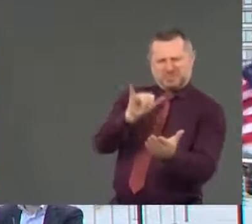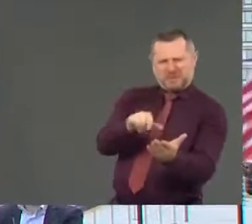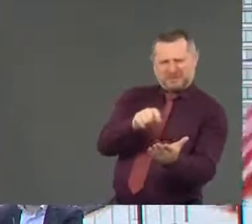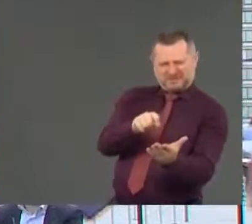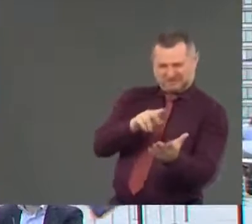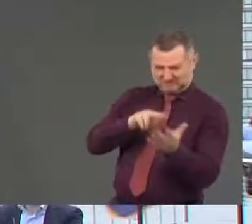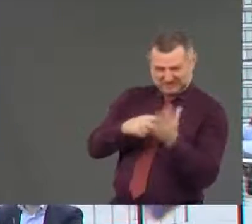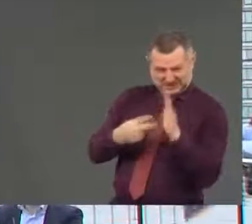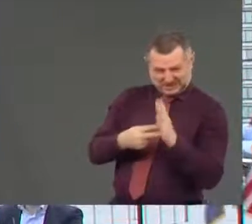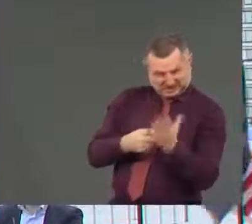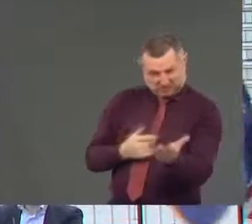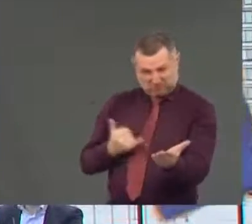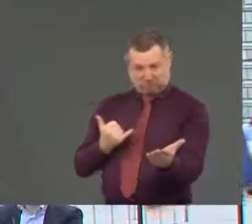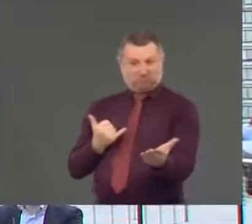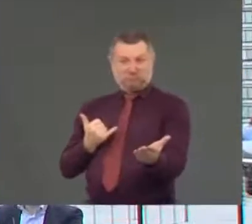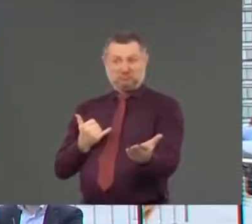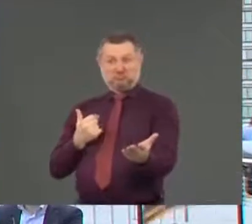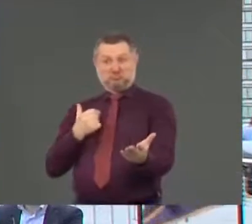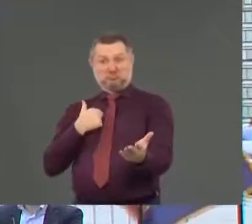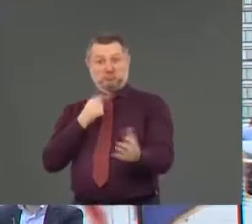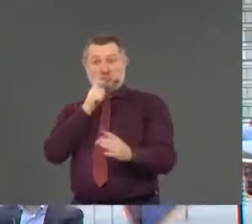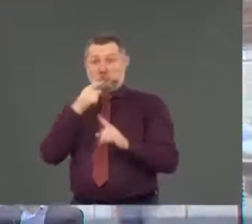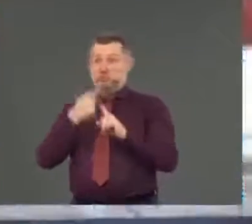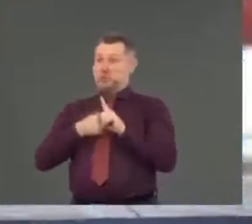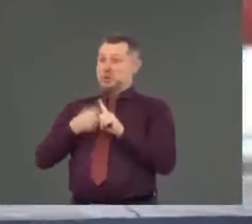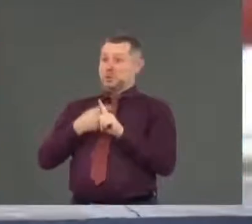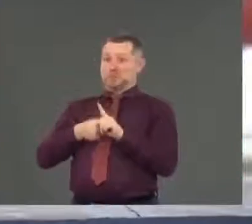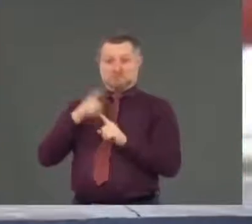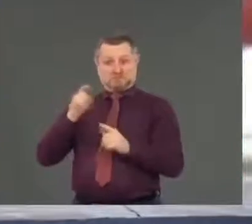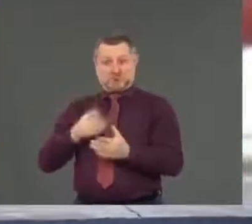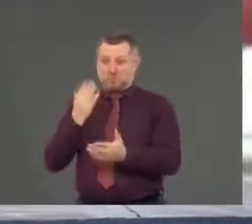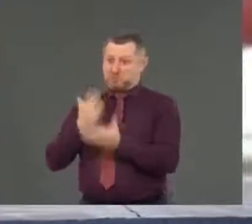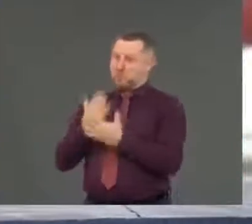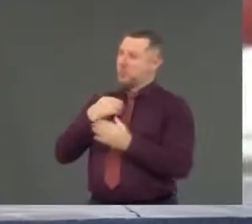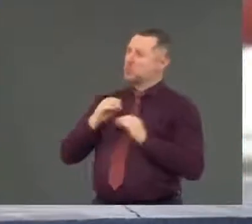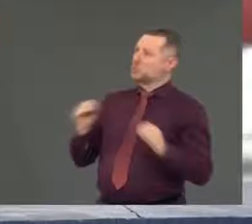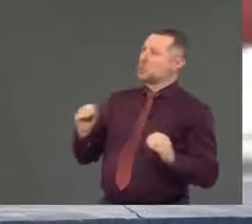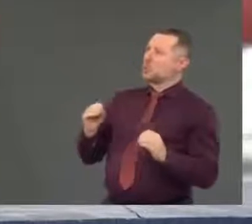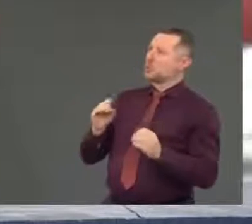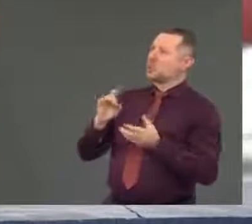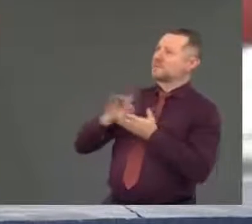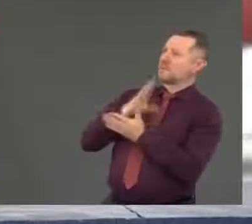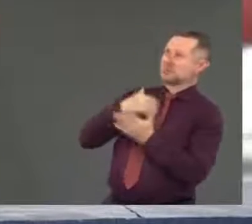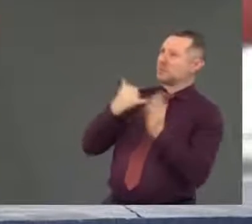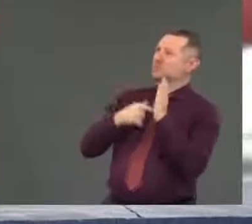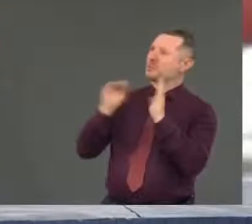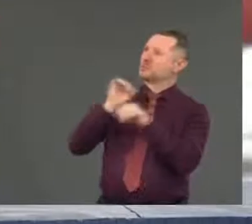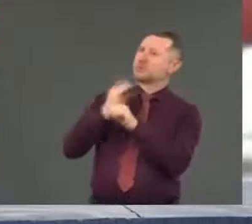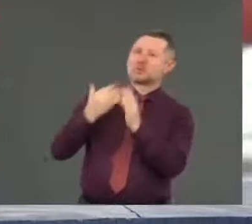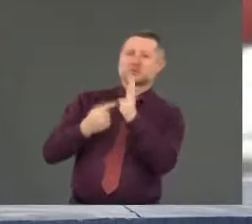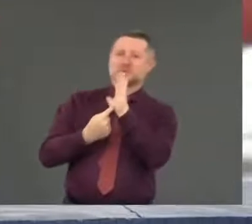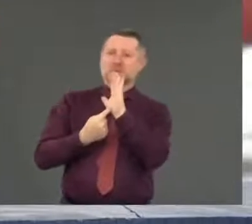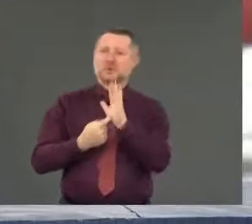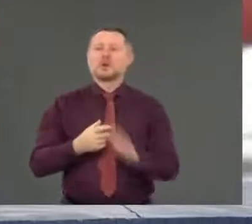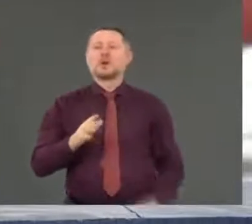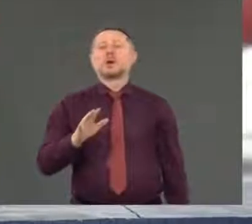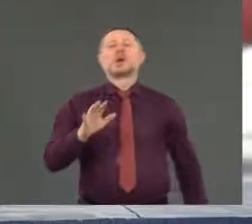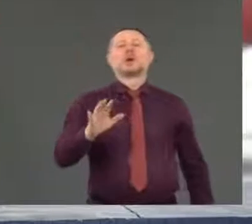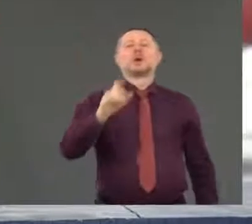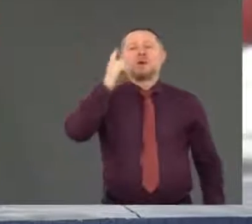onus on tenants to prove they shouldn't be evicted? No, look, a lot of this is common sense, right, and